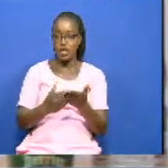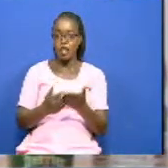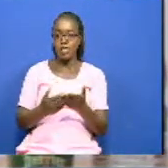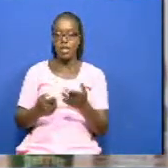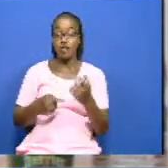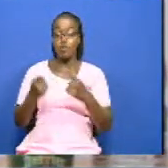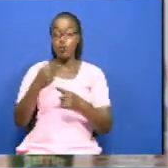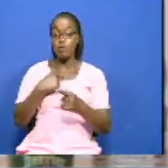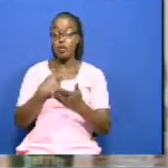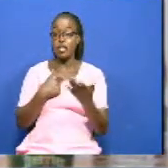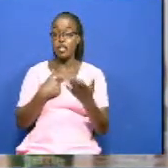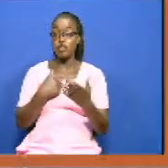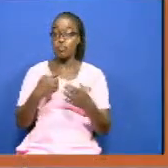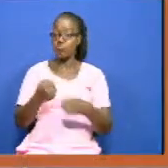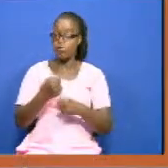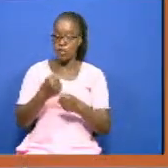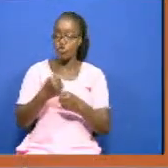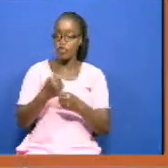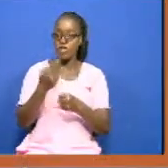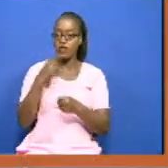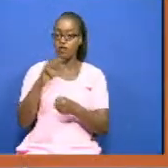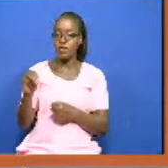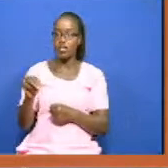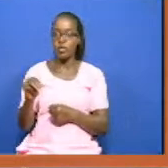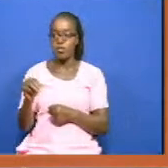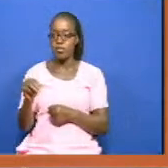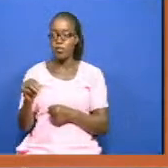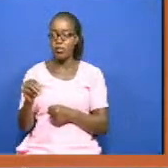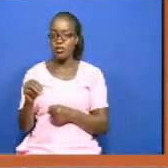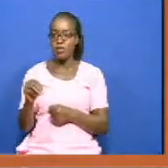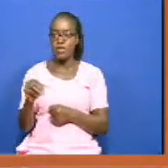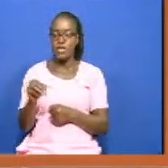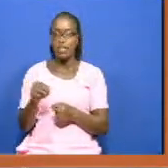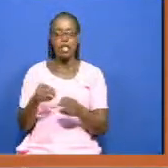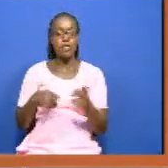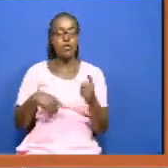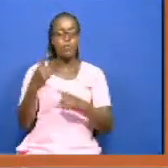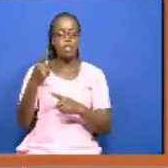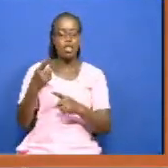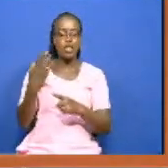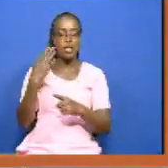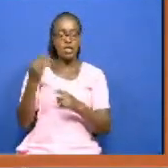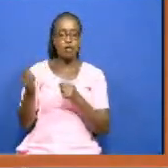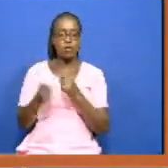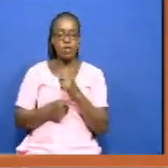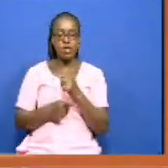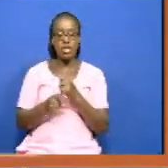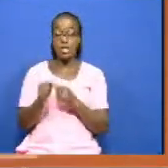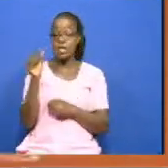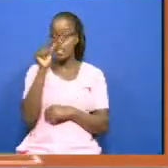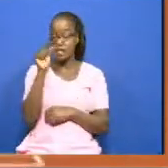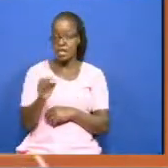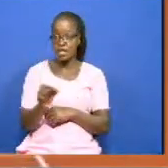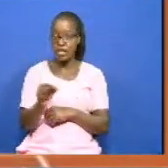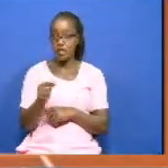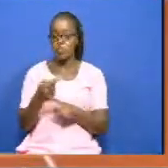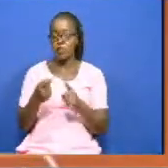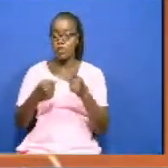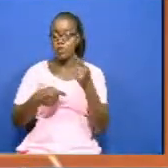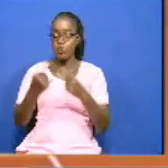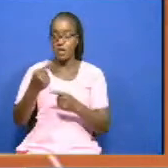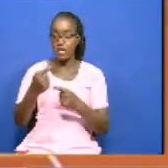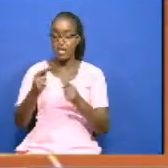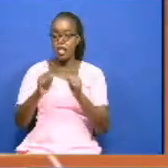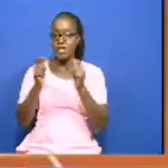a plus of confidence for him. Schwartzman defeated Nadal in the Italian Open last month, but the Spaniard has gone on to win the title on every